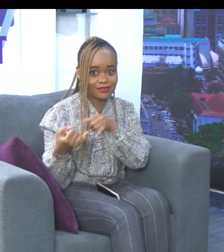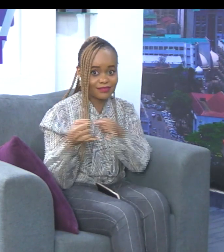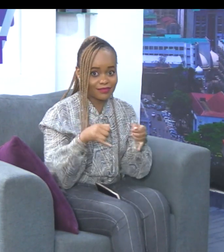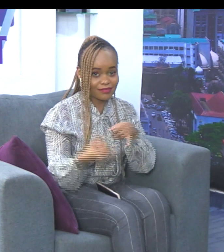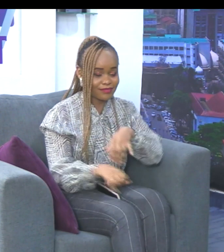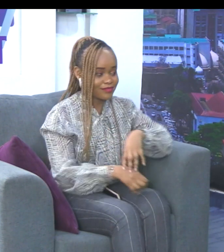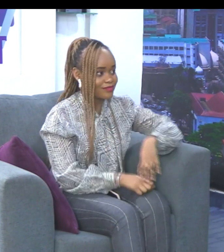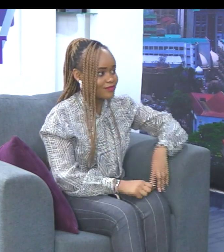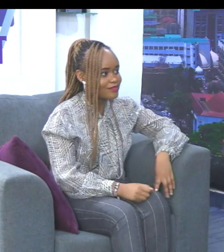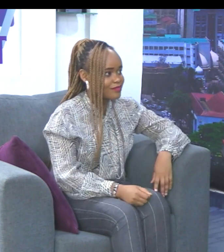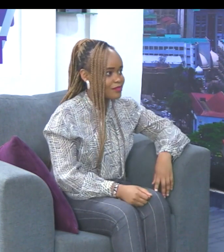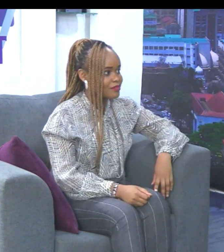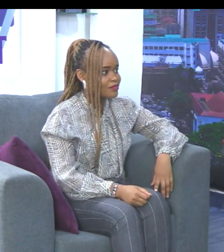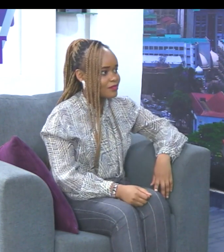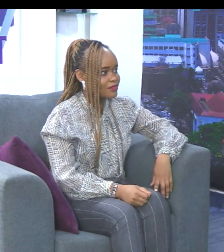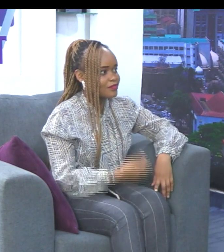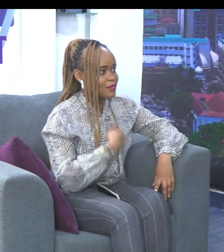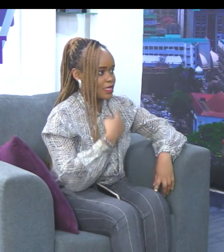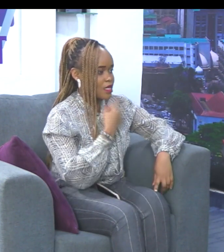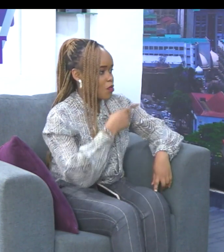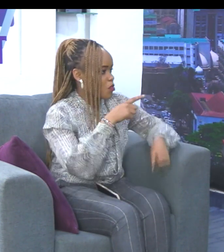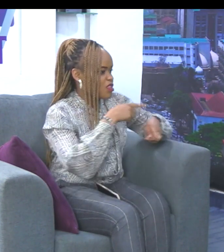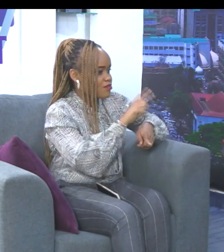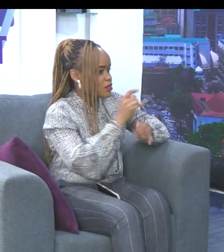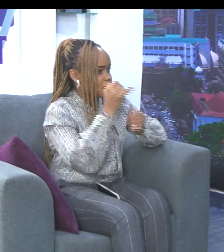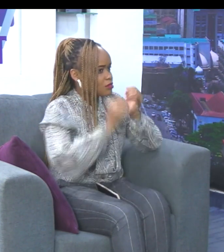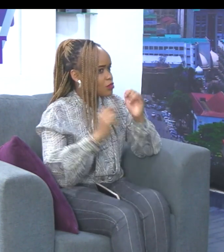us about modeling.